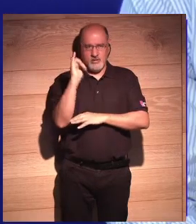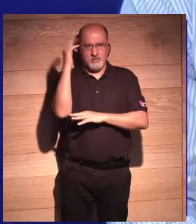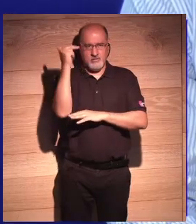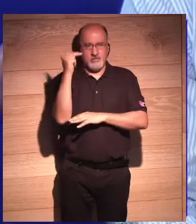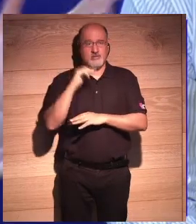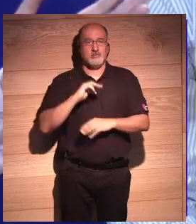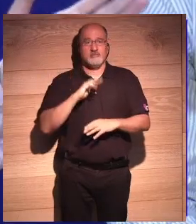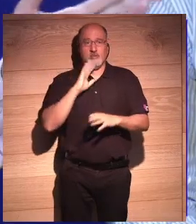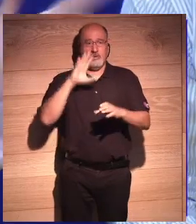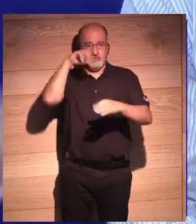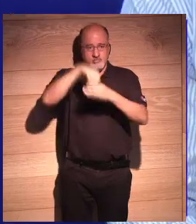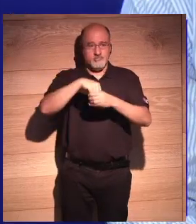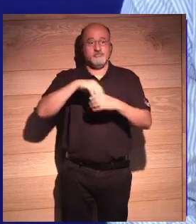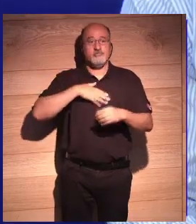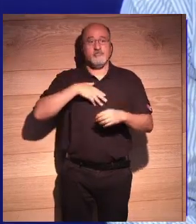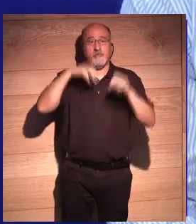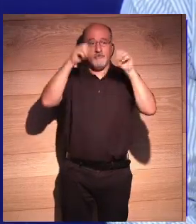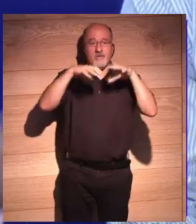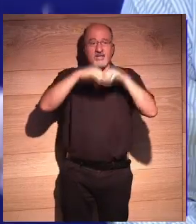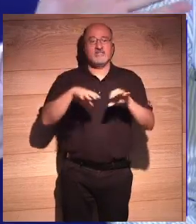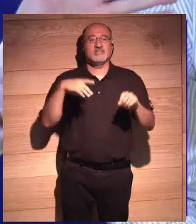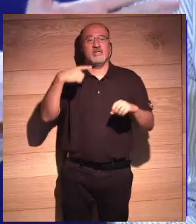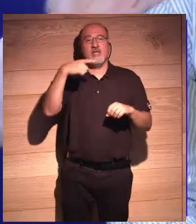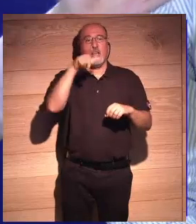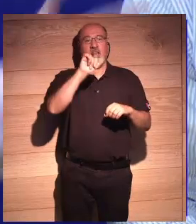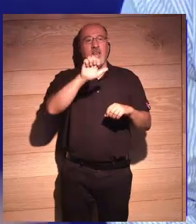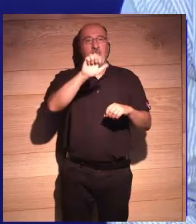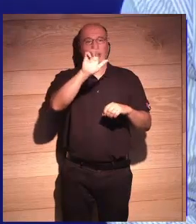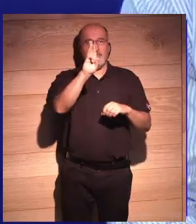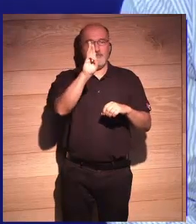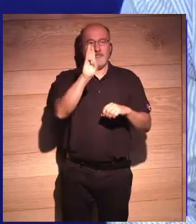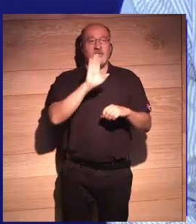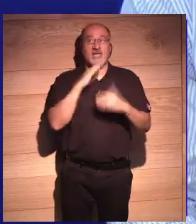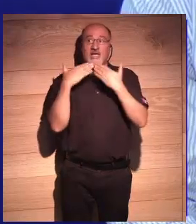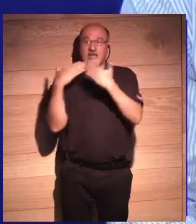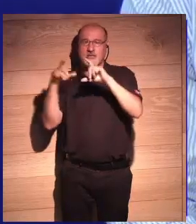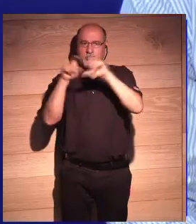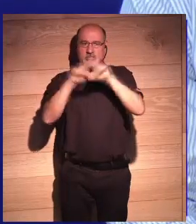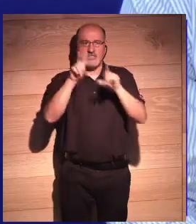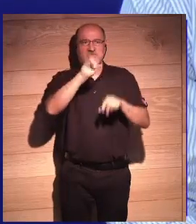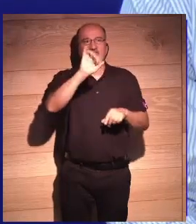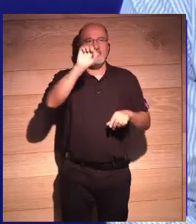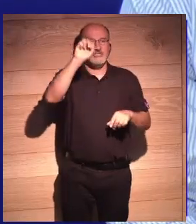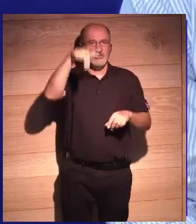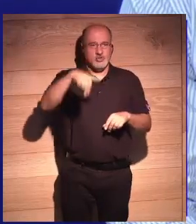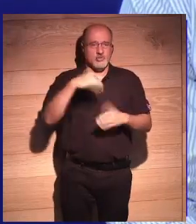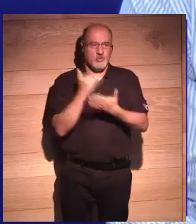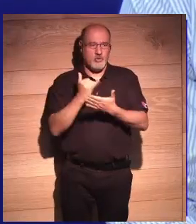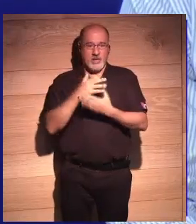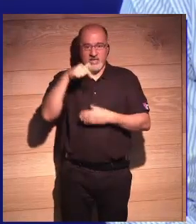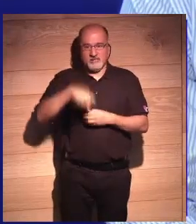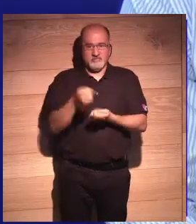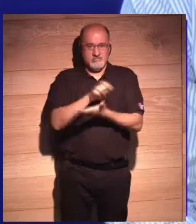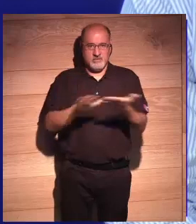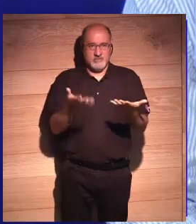an experience area that will be here for tomorrow and Friday with things that like Imagine Leap that thanks to Vision we are